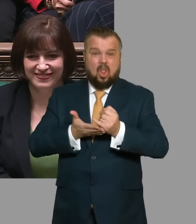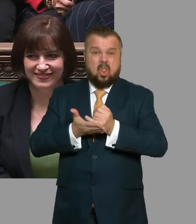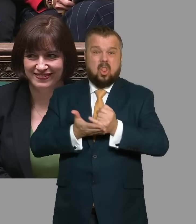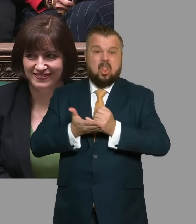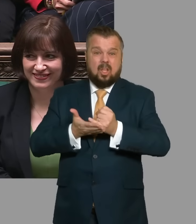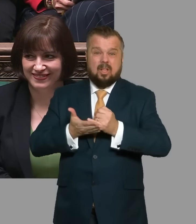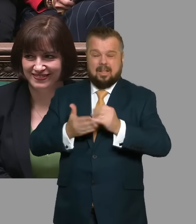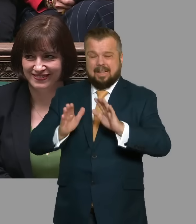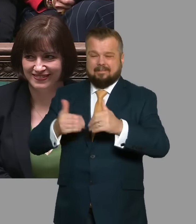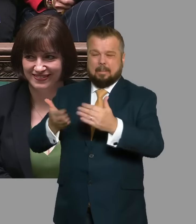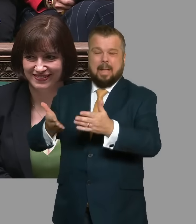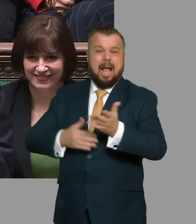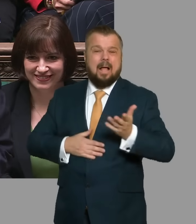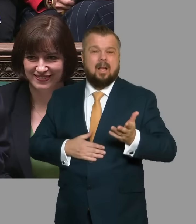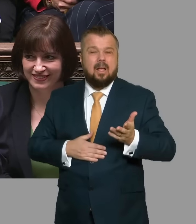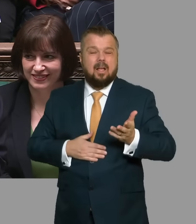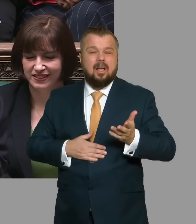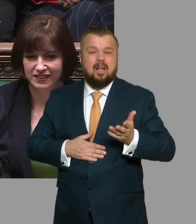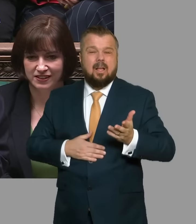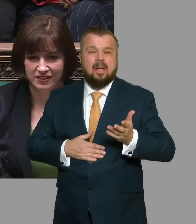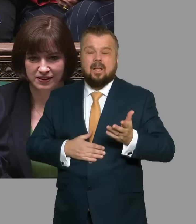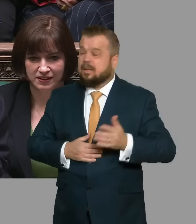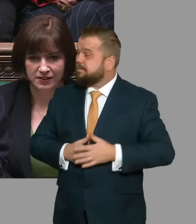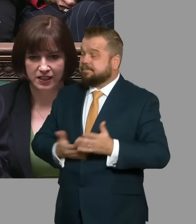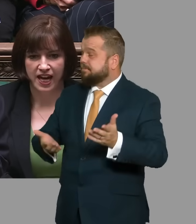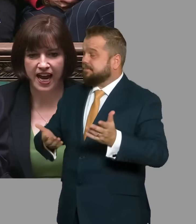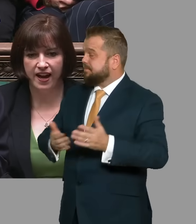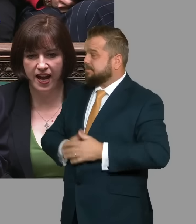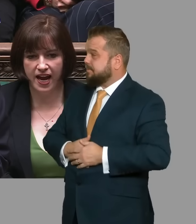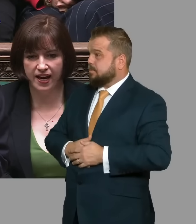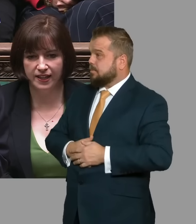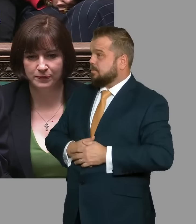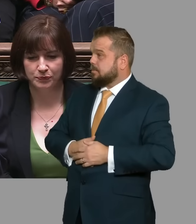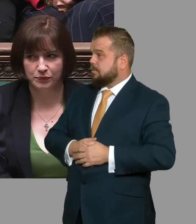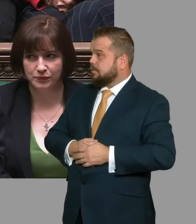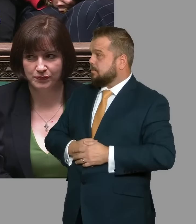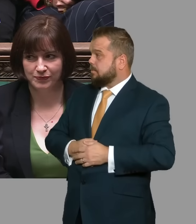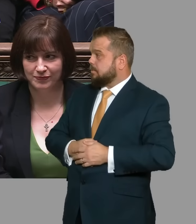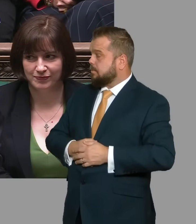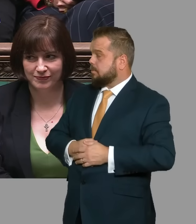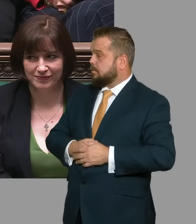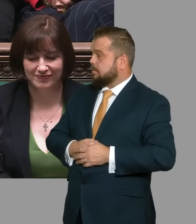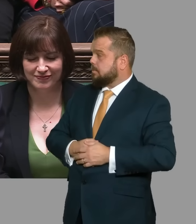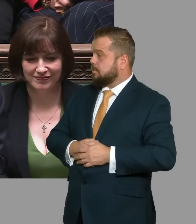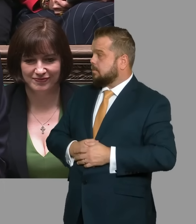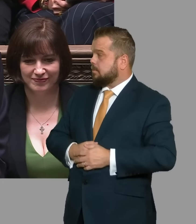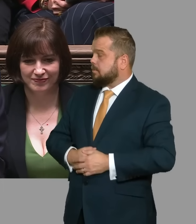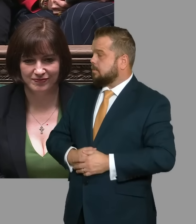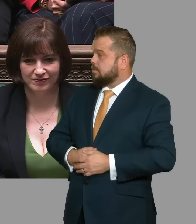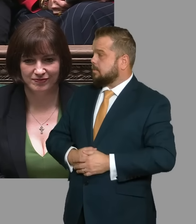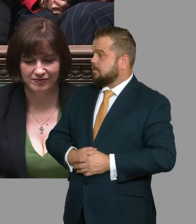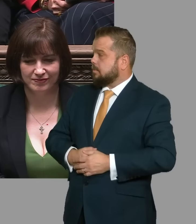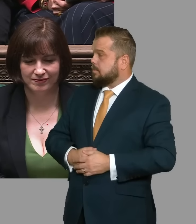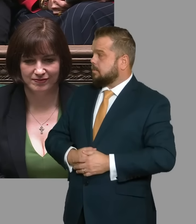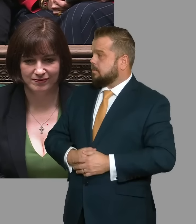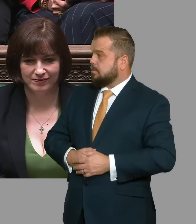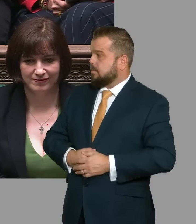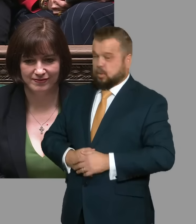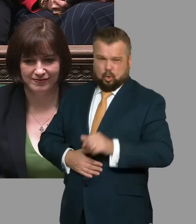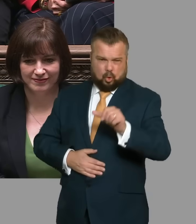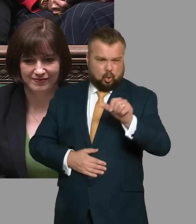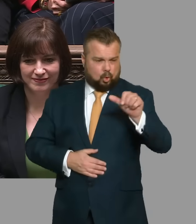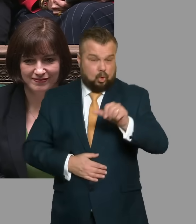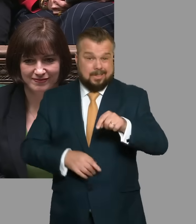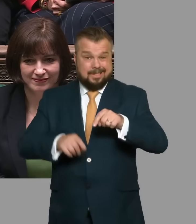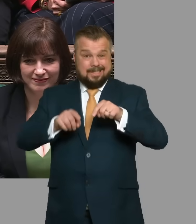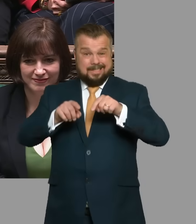She should have sacked him when he made disgraceful comments about faces in Birmingham, and she failed to do so. And she smiles, saying it's a good thing